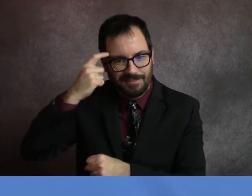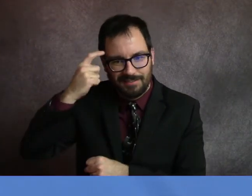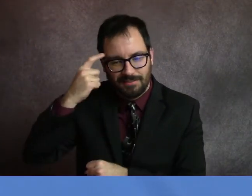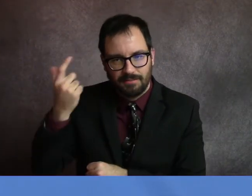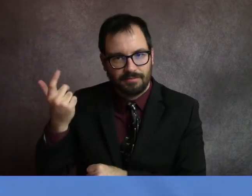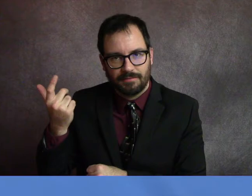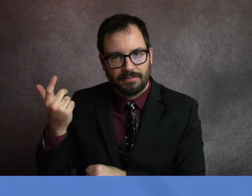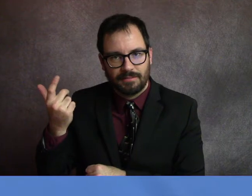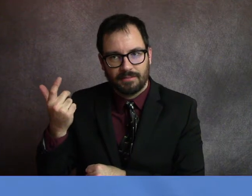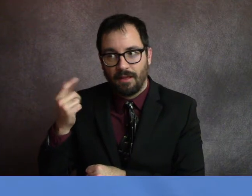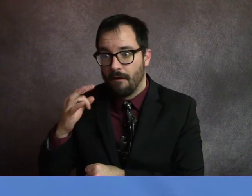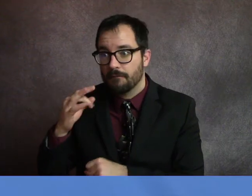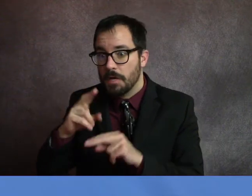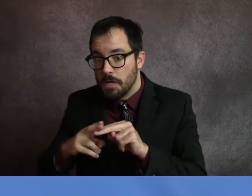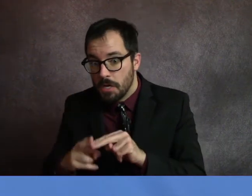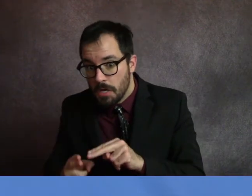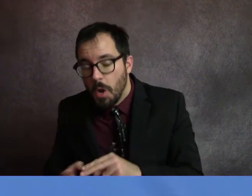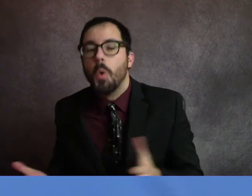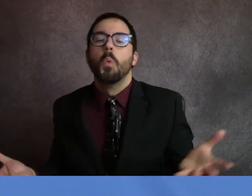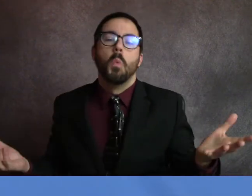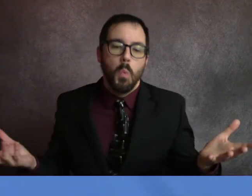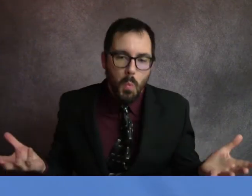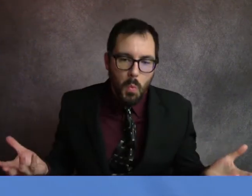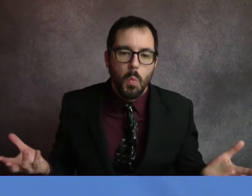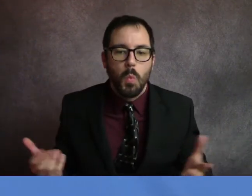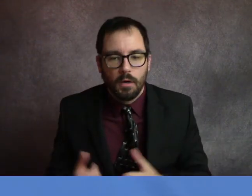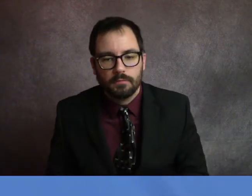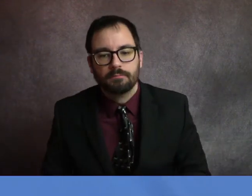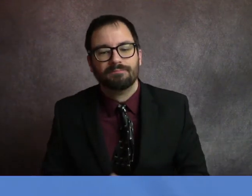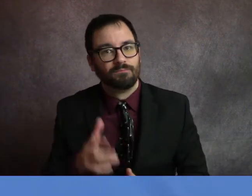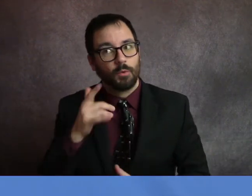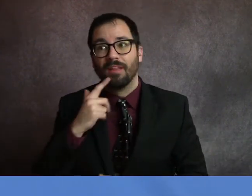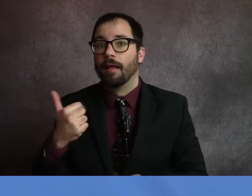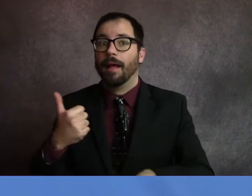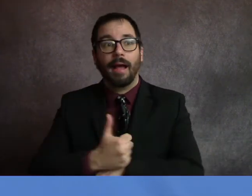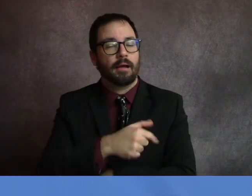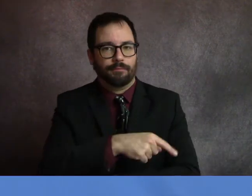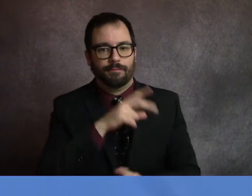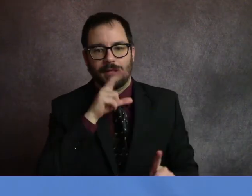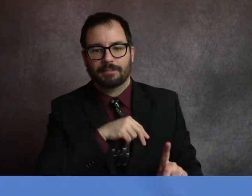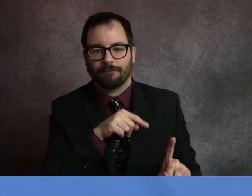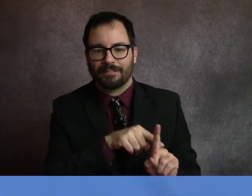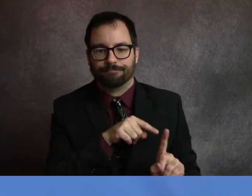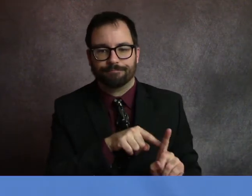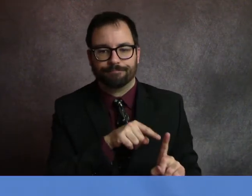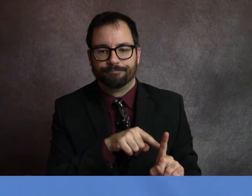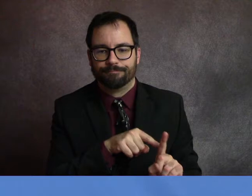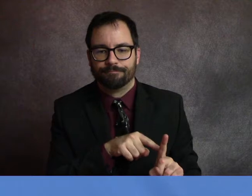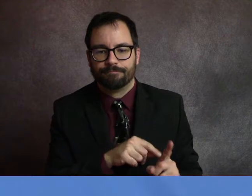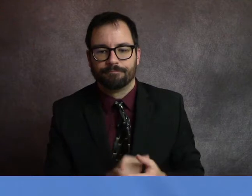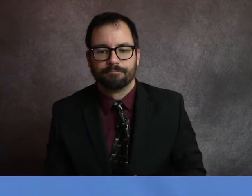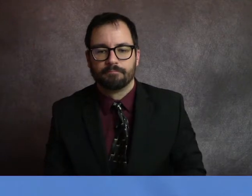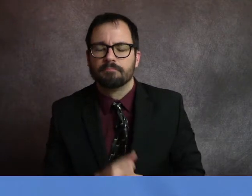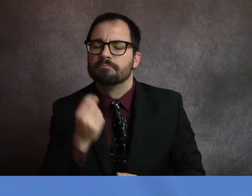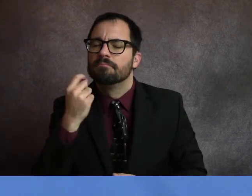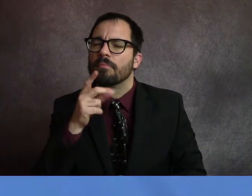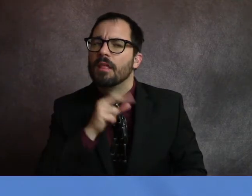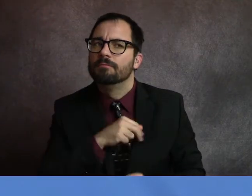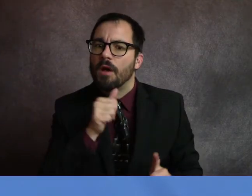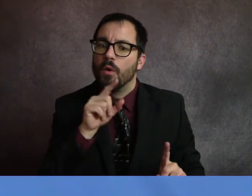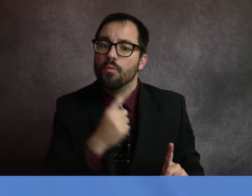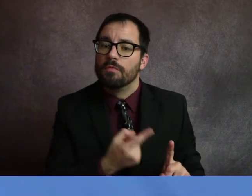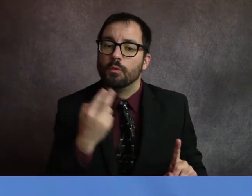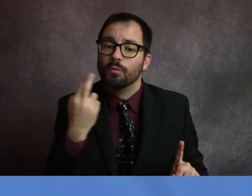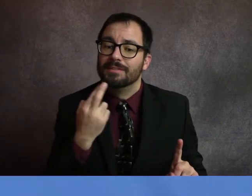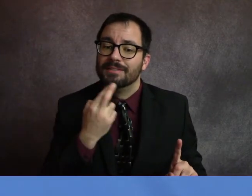Thanksgiving, a direct result of what happened over there? I'd say that's one part of it. Definitely one part of it as a result of Thanksgiving and the increase in Thanksgiving. And I mean, I don't think Thanksgiving is the